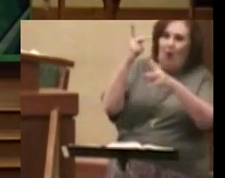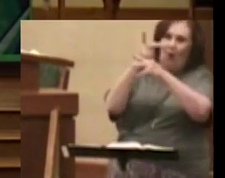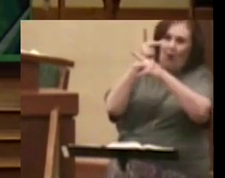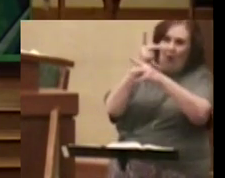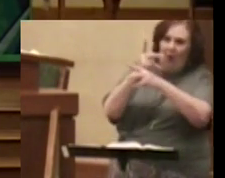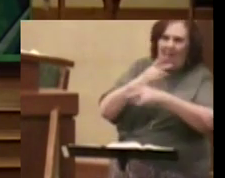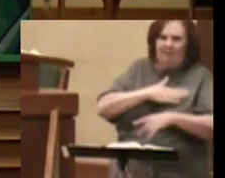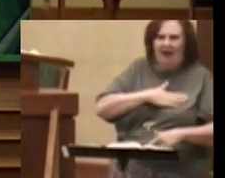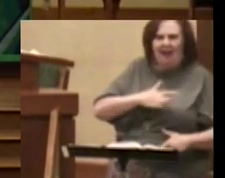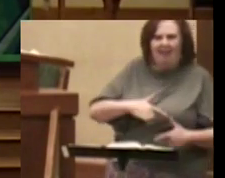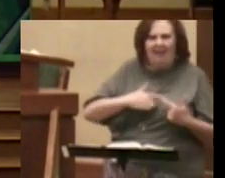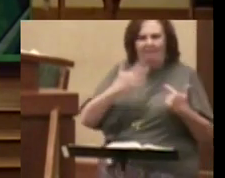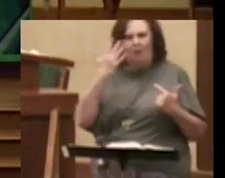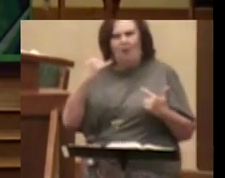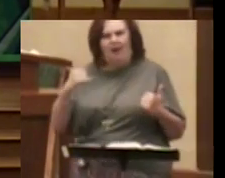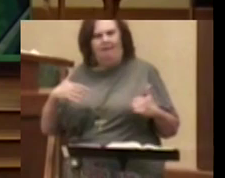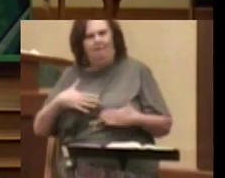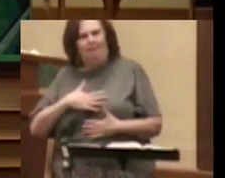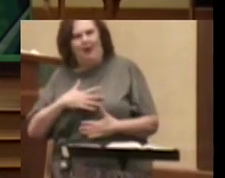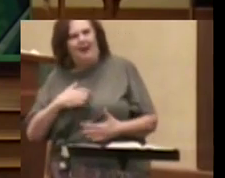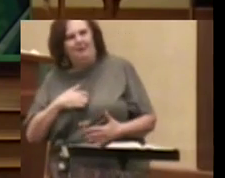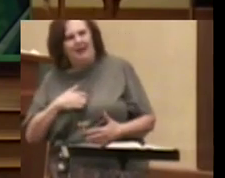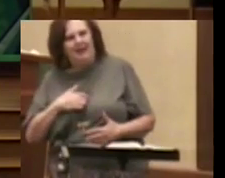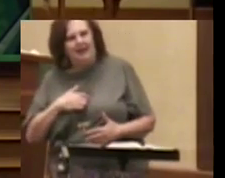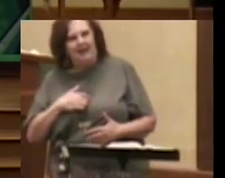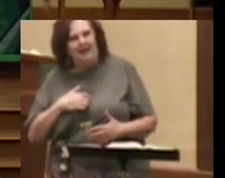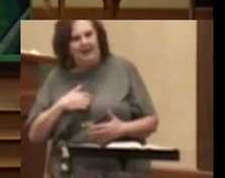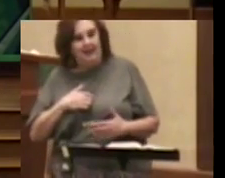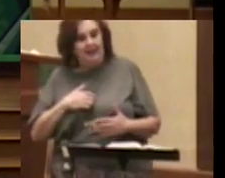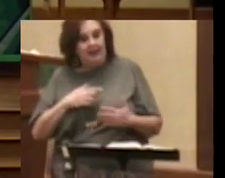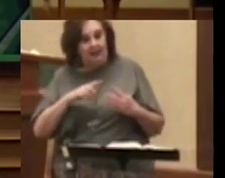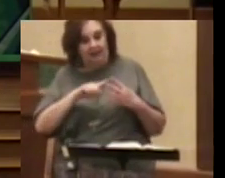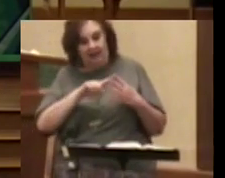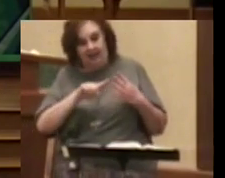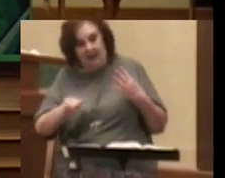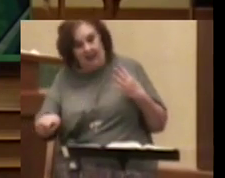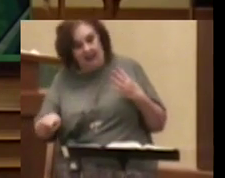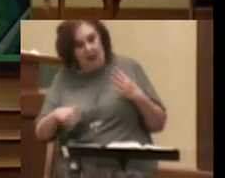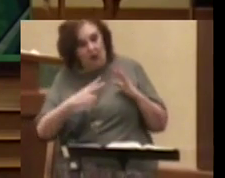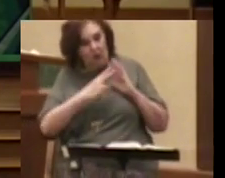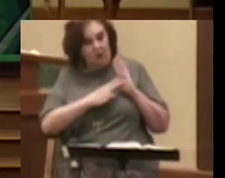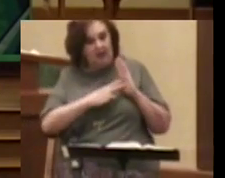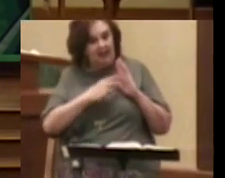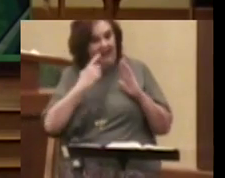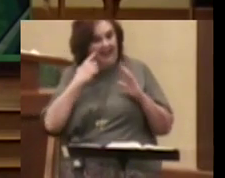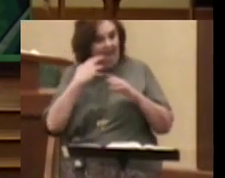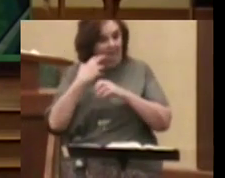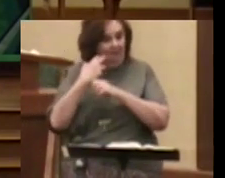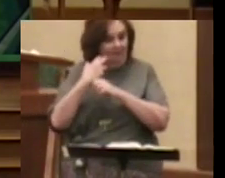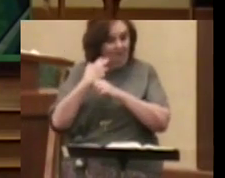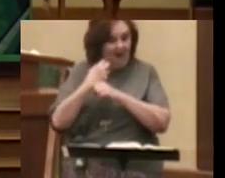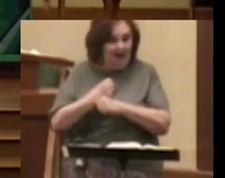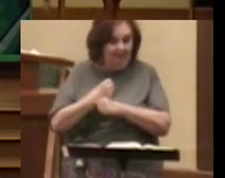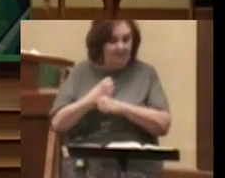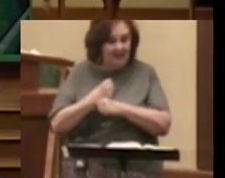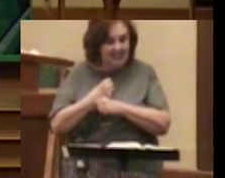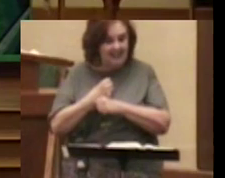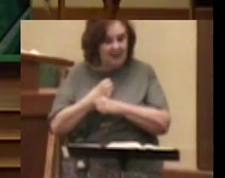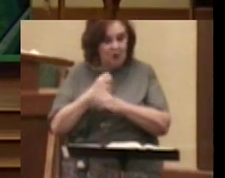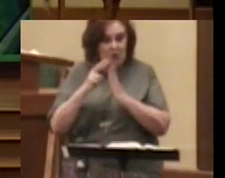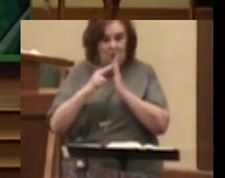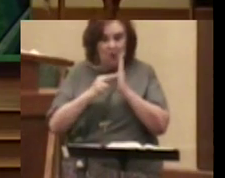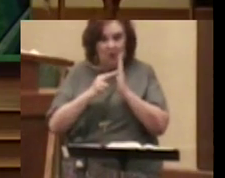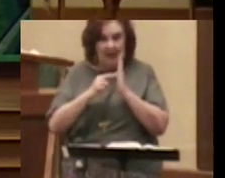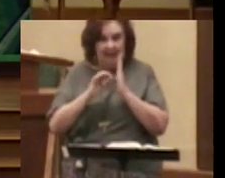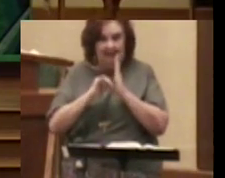be afraid? Well, if you didn't read what follows, you'd think he was very confident, especially when you read that he